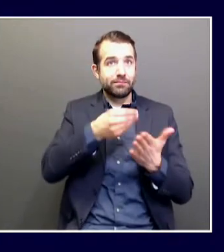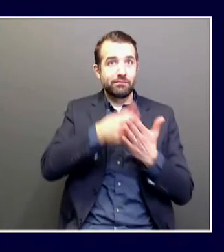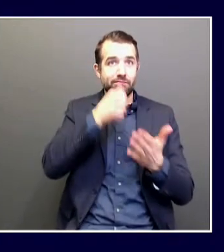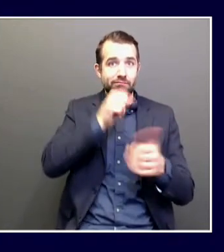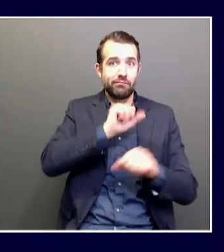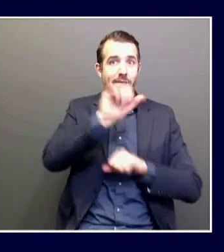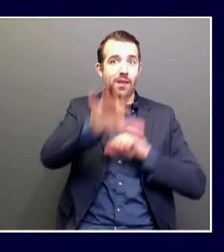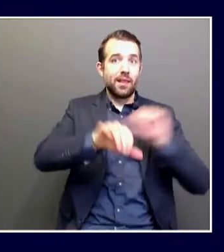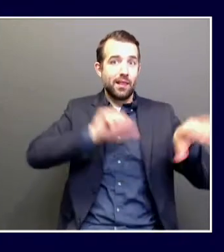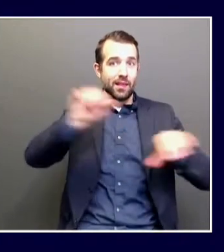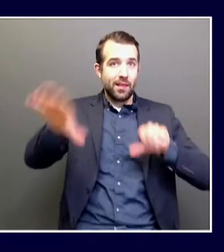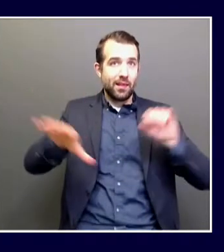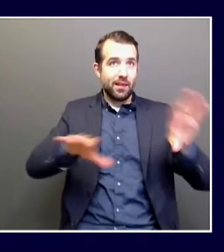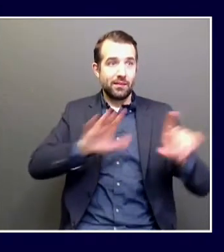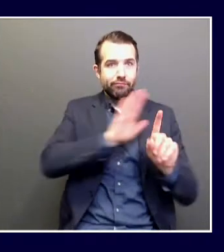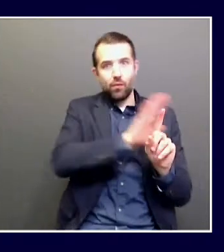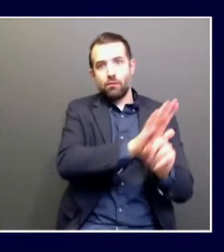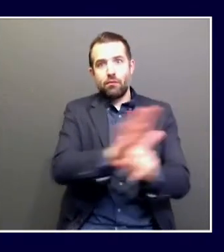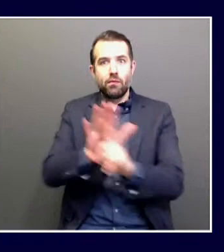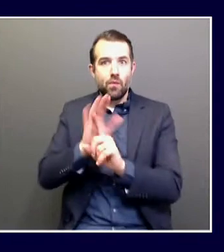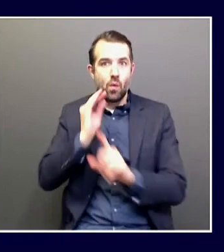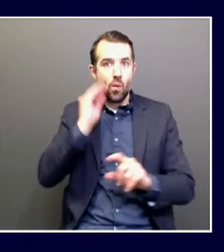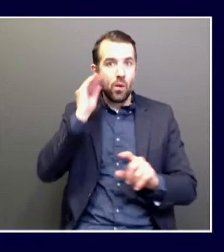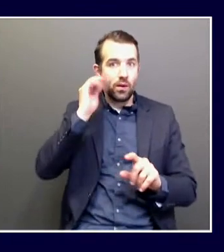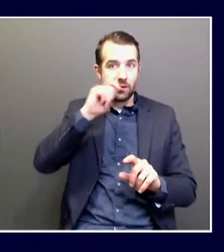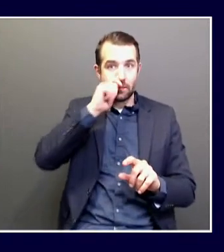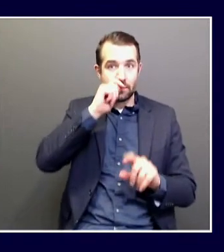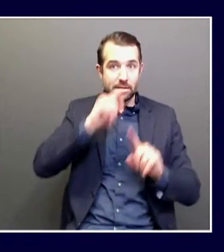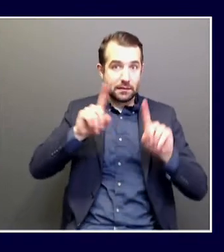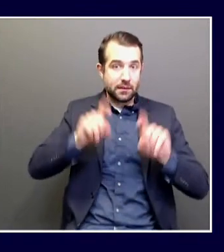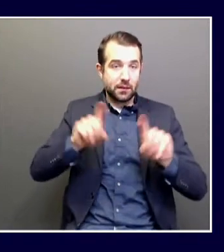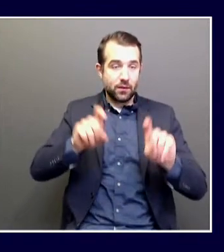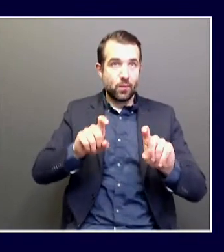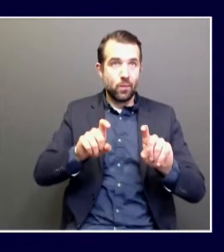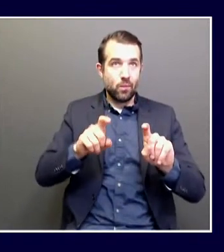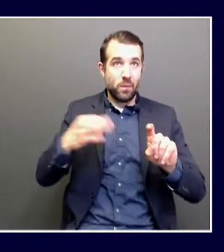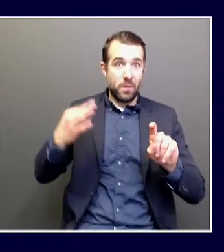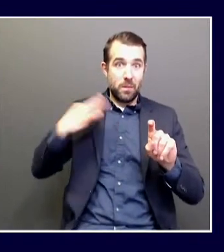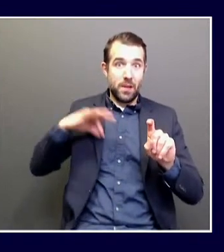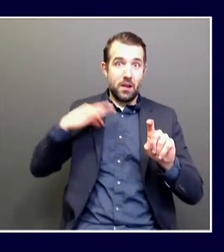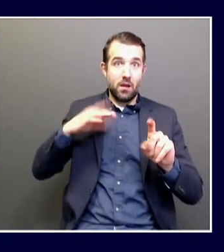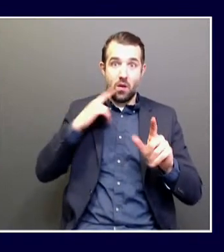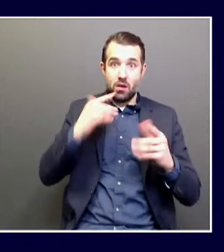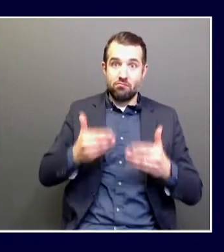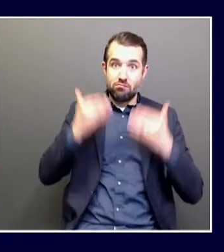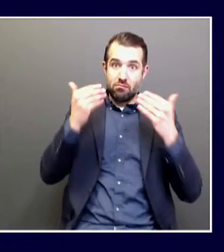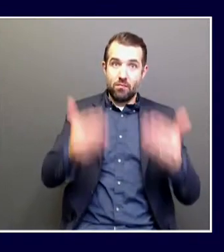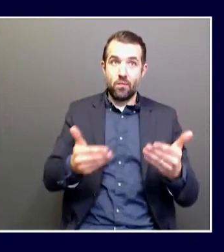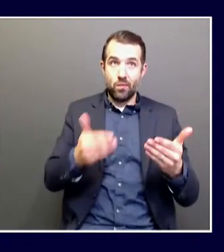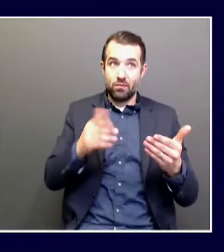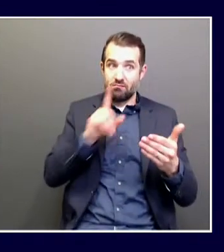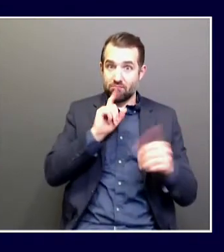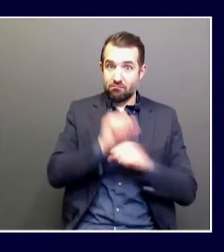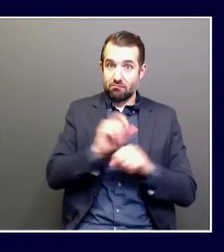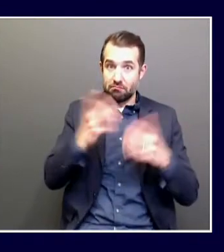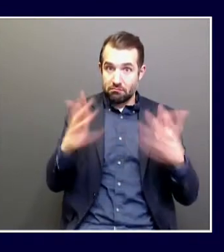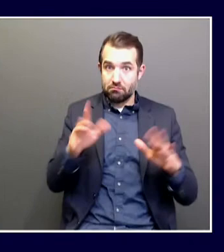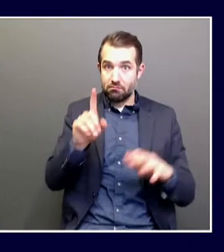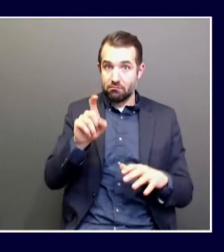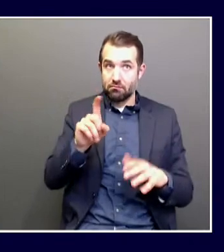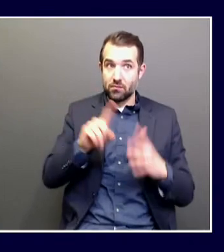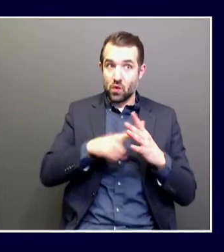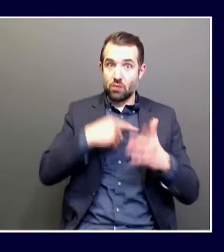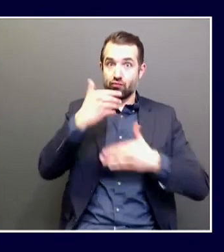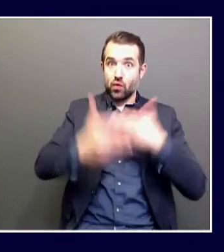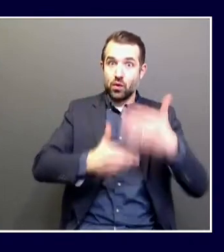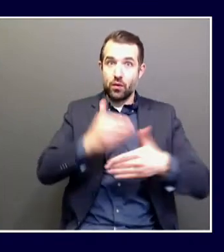taken active steps towards pursuing, or considered using state funds to increase access to testing in that way? Yep,